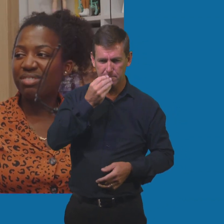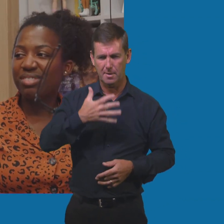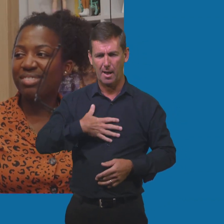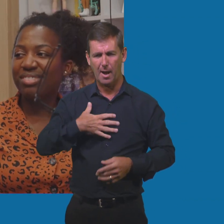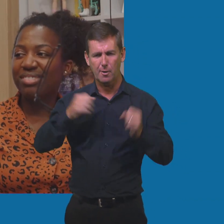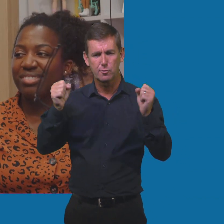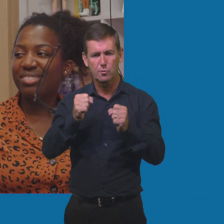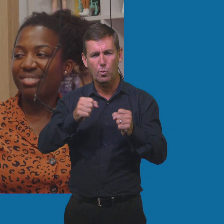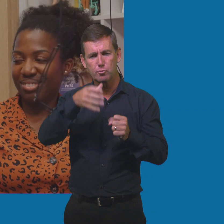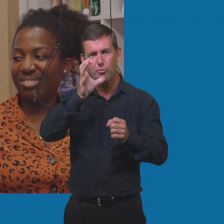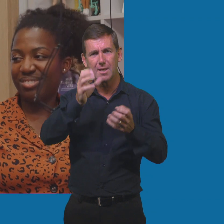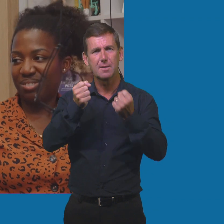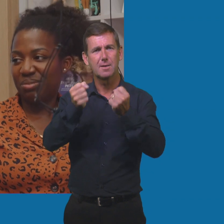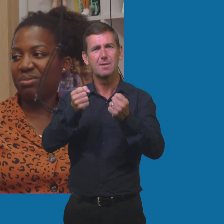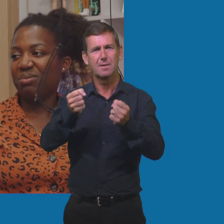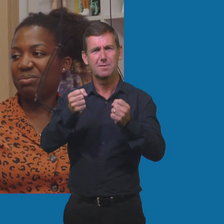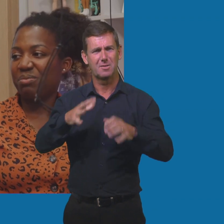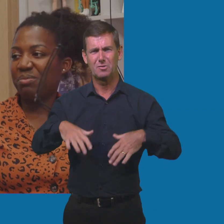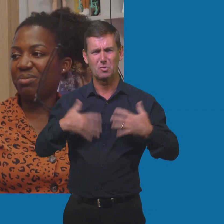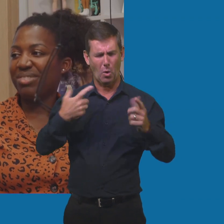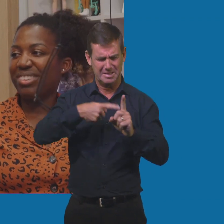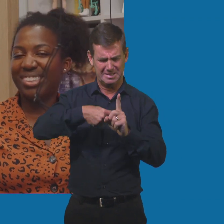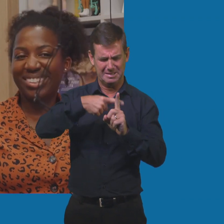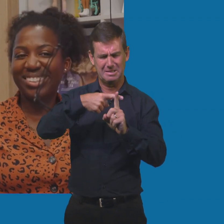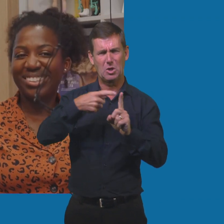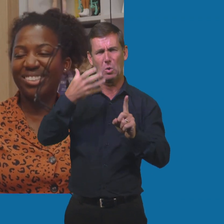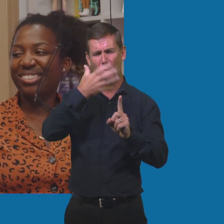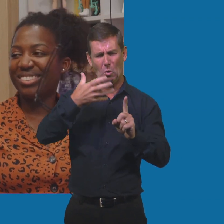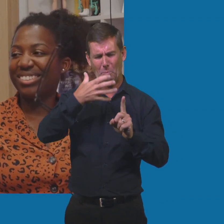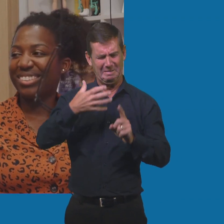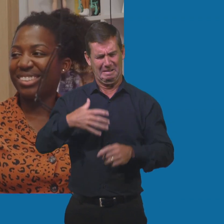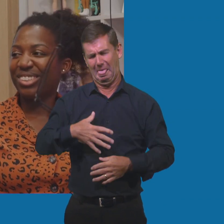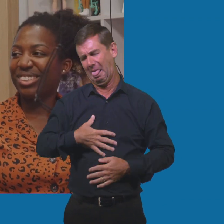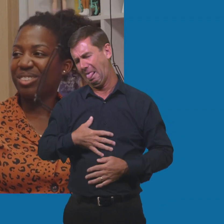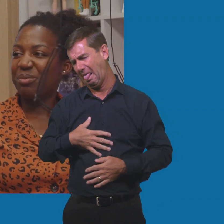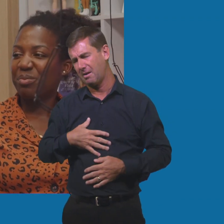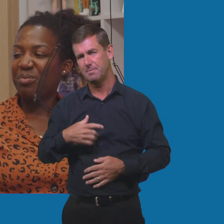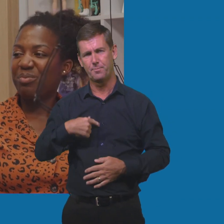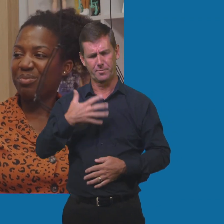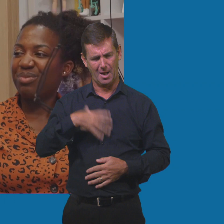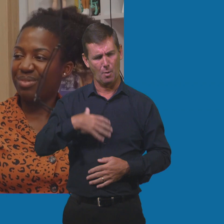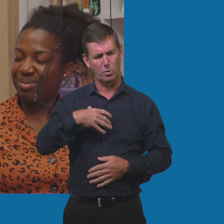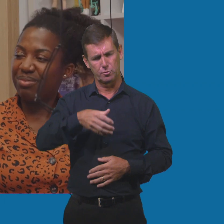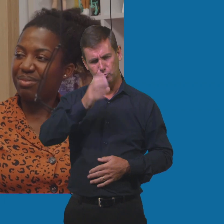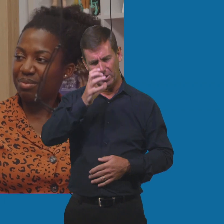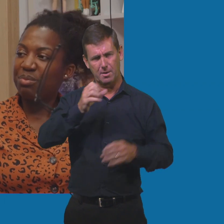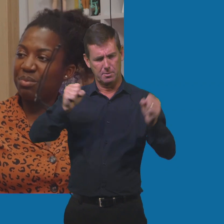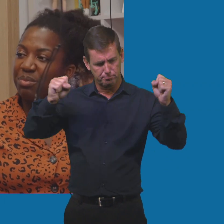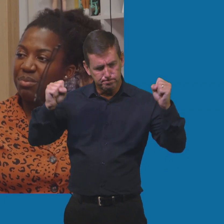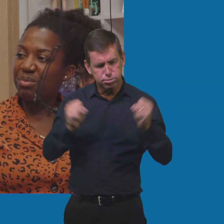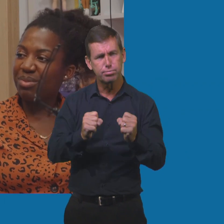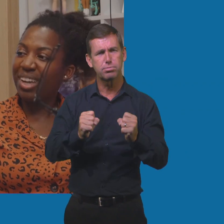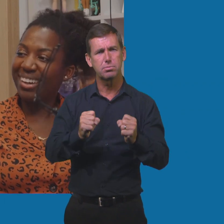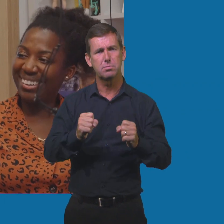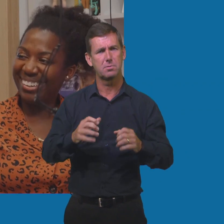drink. I can't deal with room temperature drinks. I physically can't drink them, right? I want my drink to be as cold as it can possibly be without having to chew